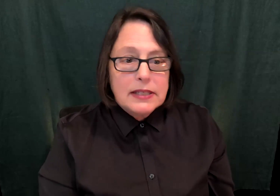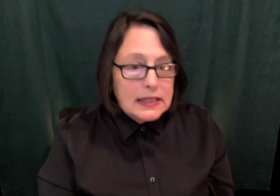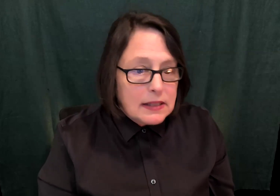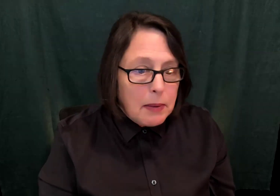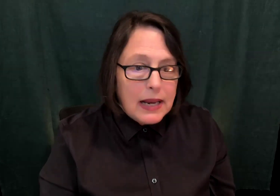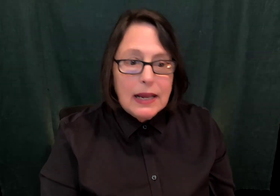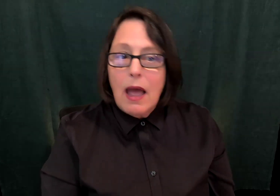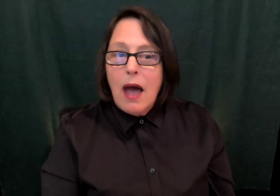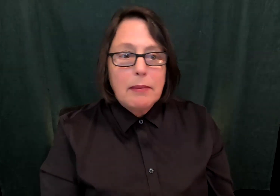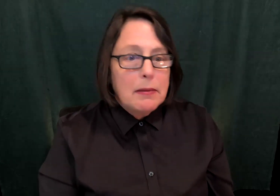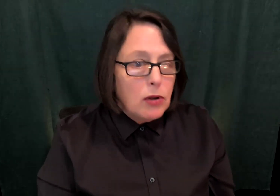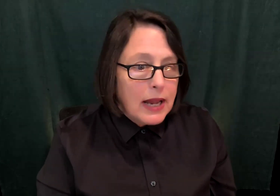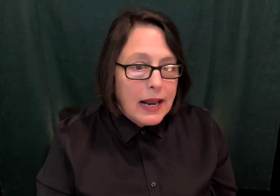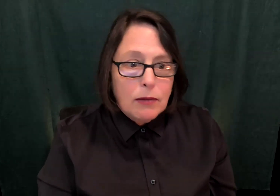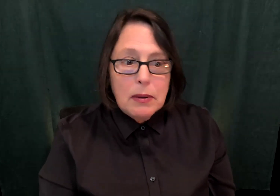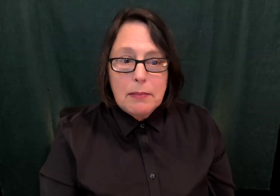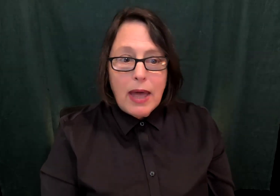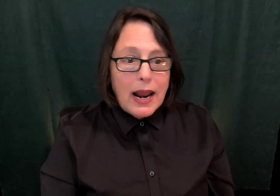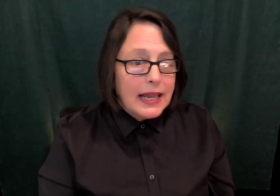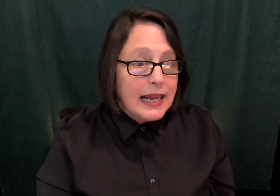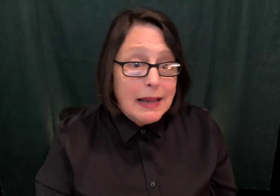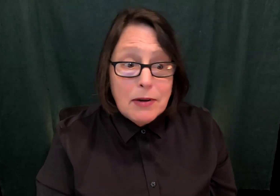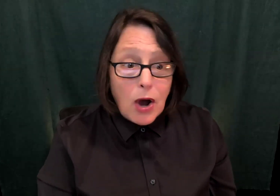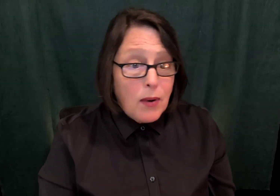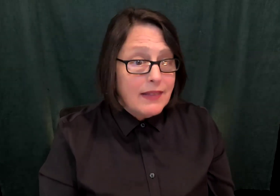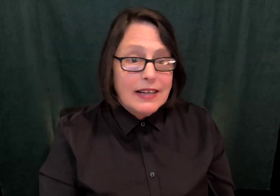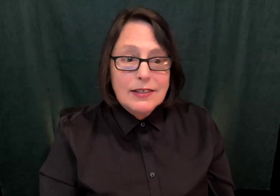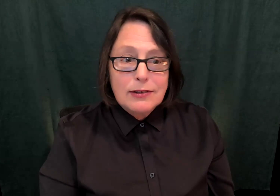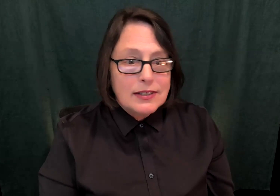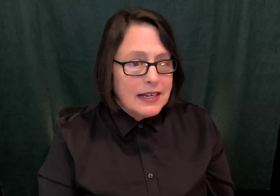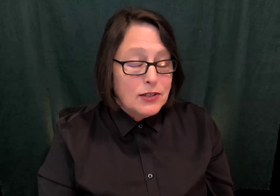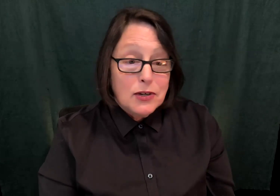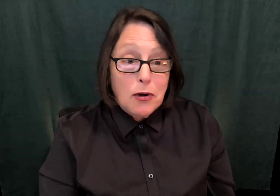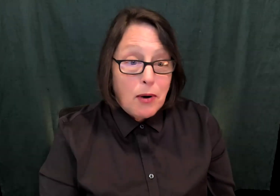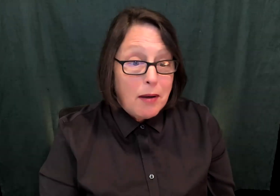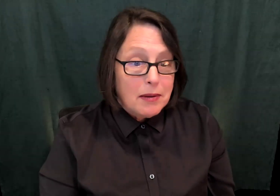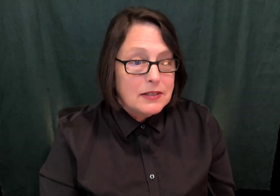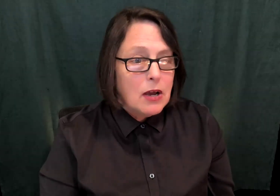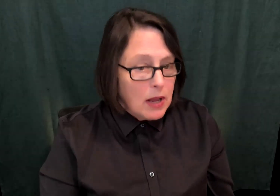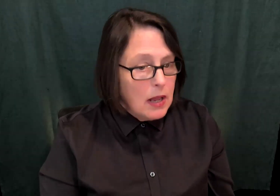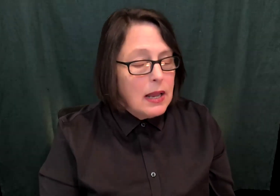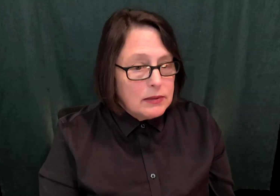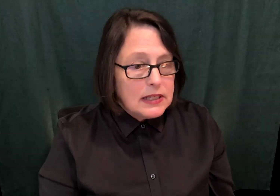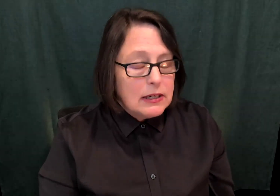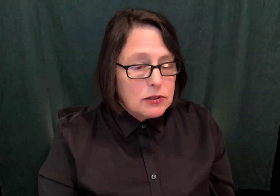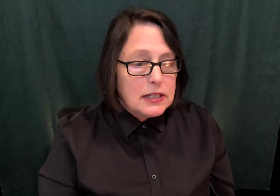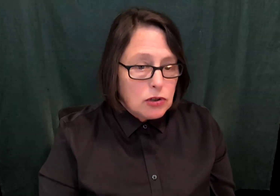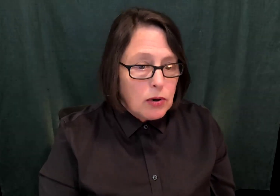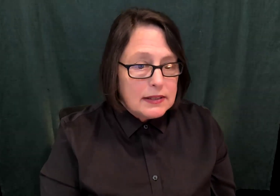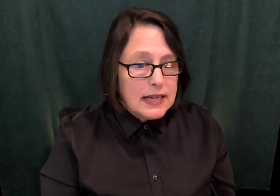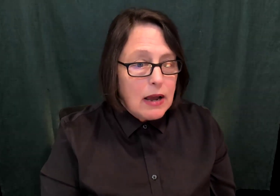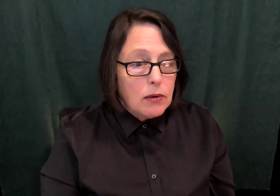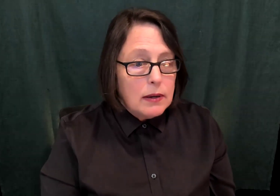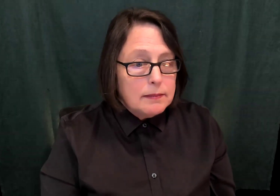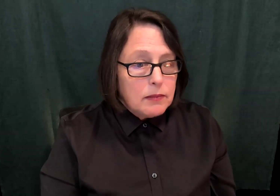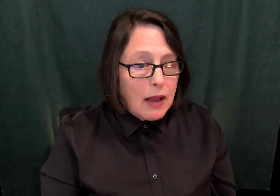I'm participating, I'm communicating with people, and I can keep going in that socialization, no problem. So it was an interesting